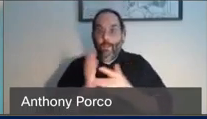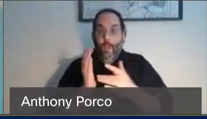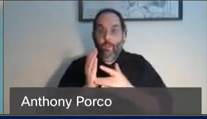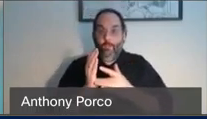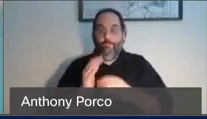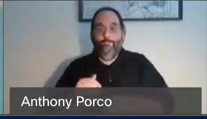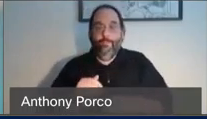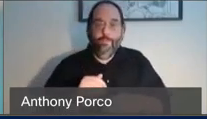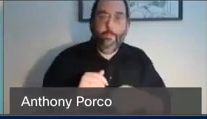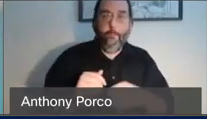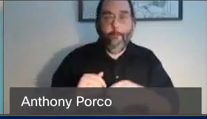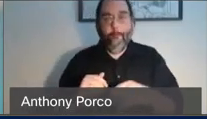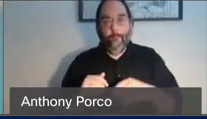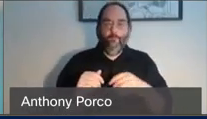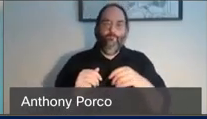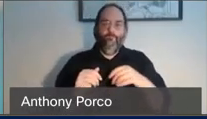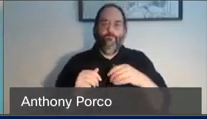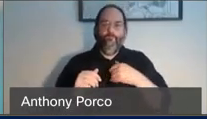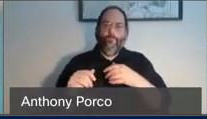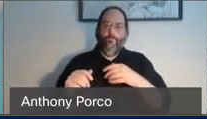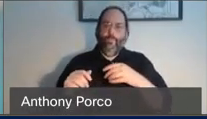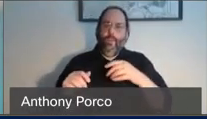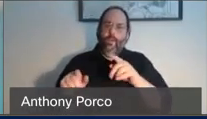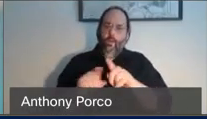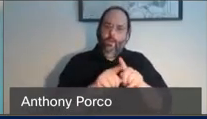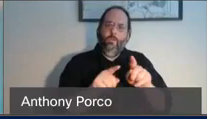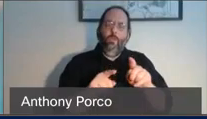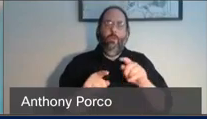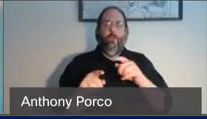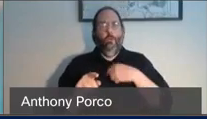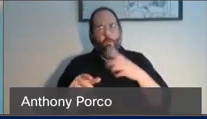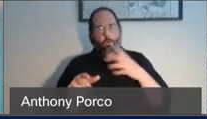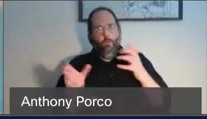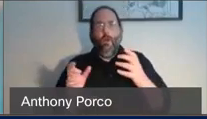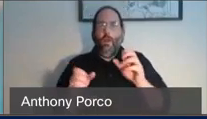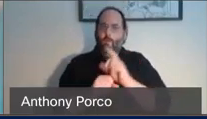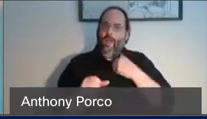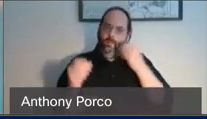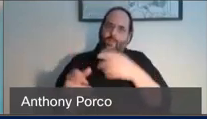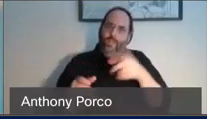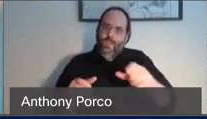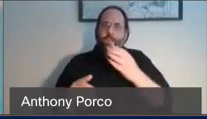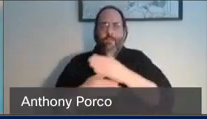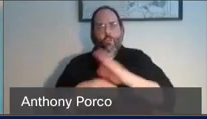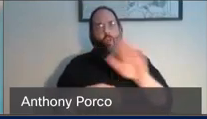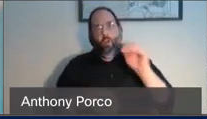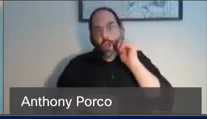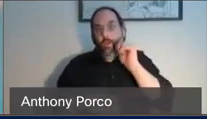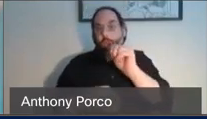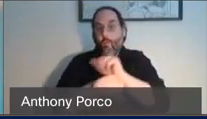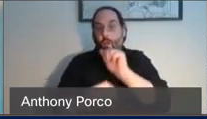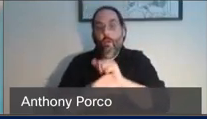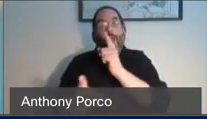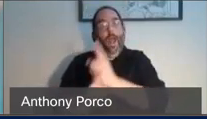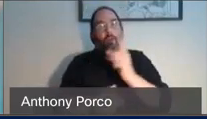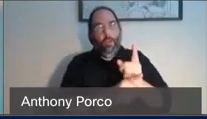and to the information you need to complete your day-to-day work activities. At